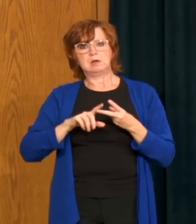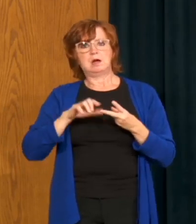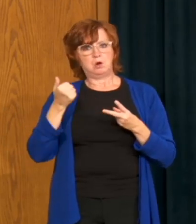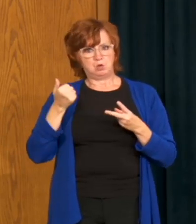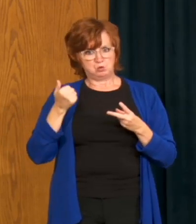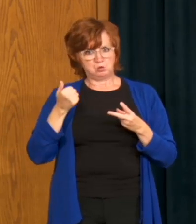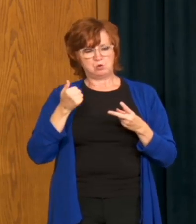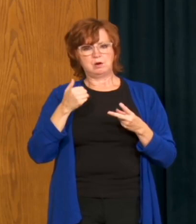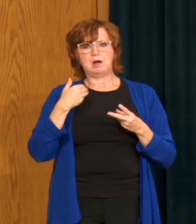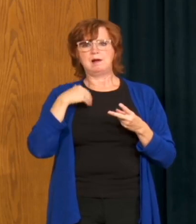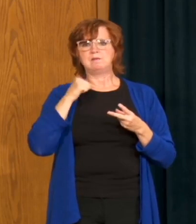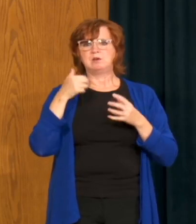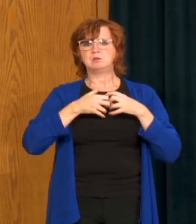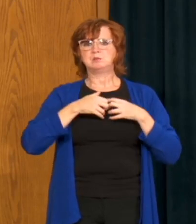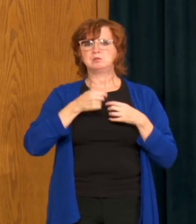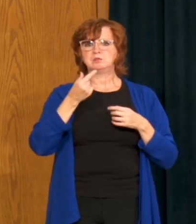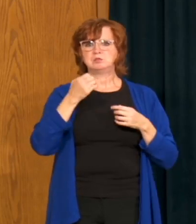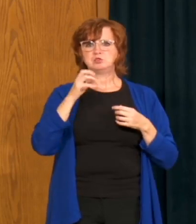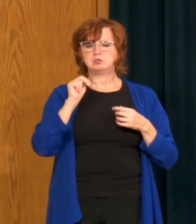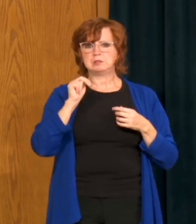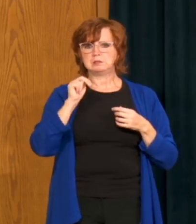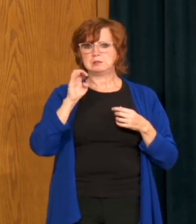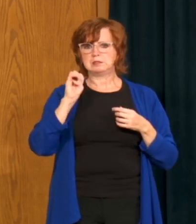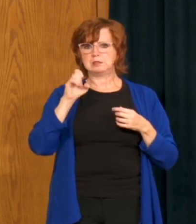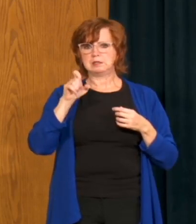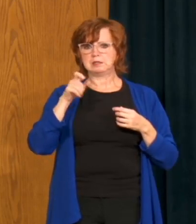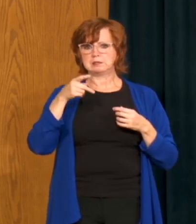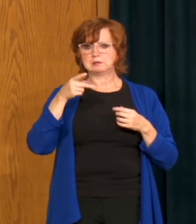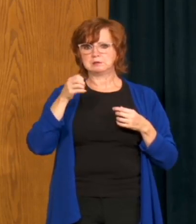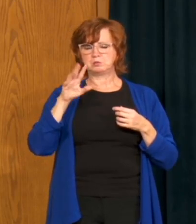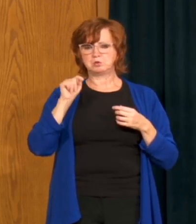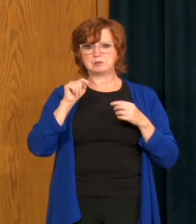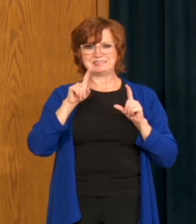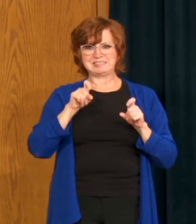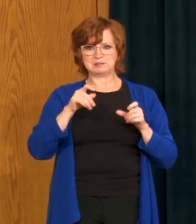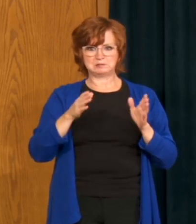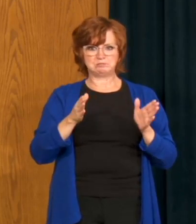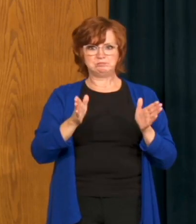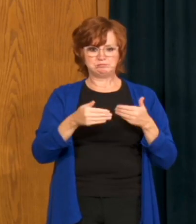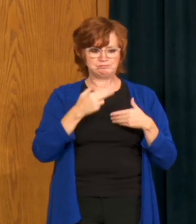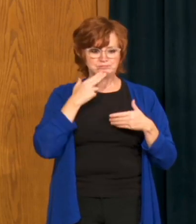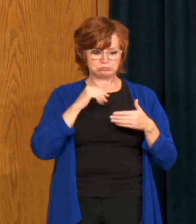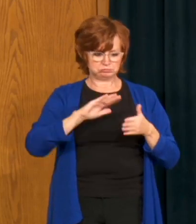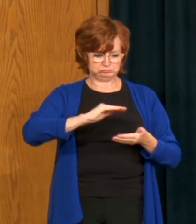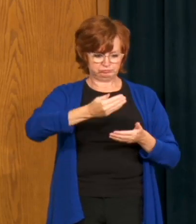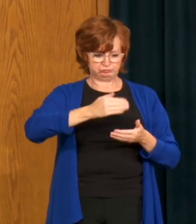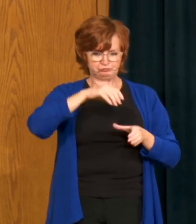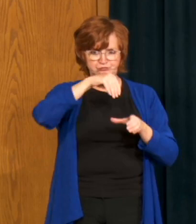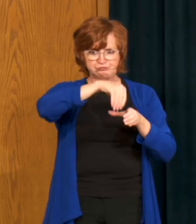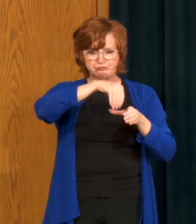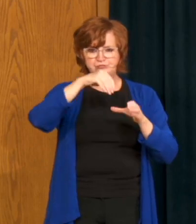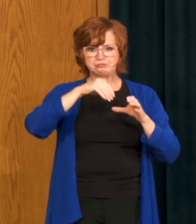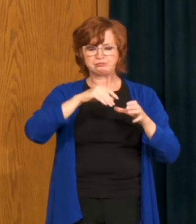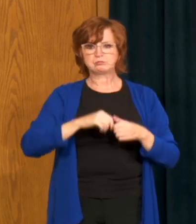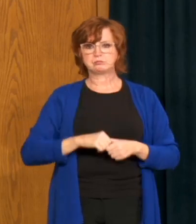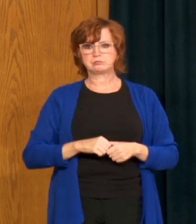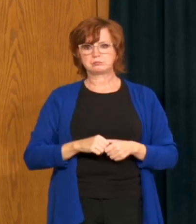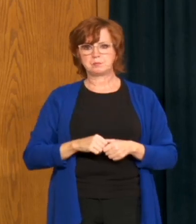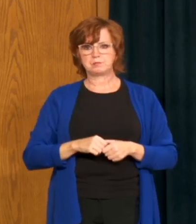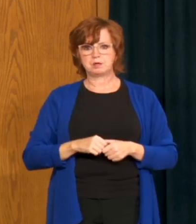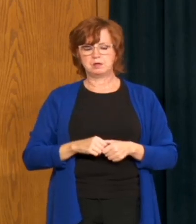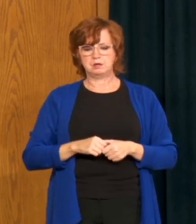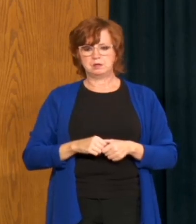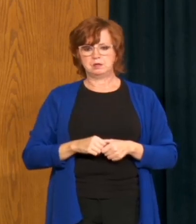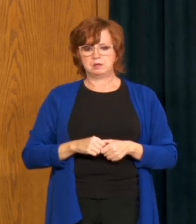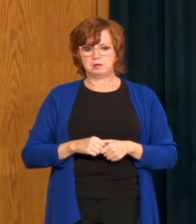testing units, our Gen Expert testing units that would add to that. We've had to use that. Not all of that capacity, but we've had to use that as recently as